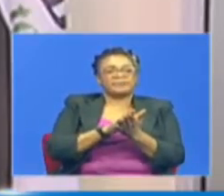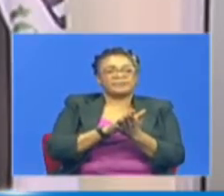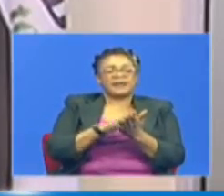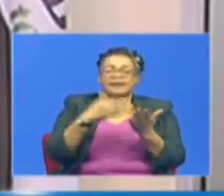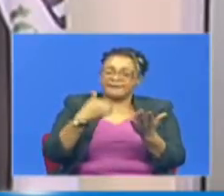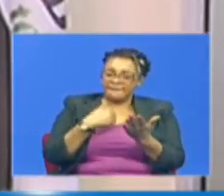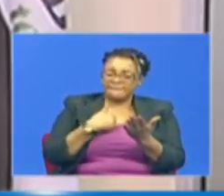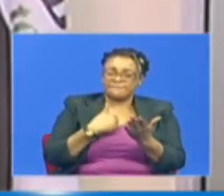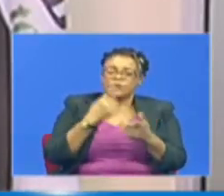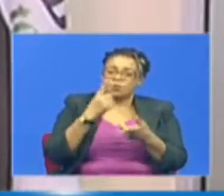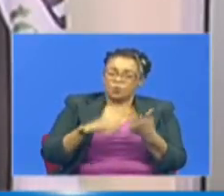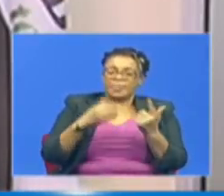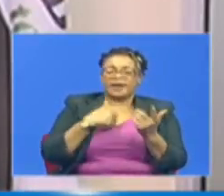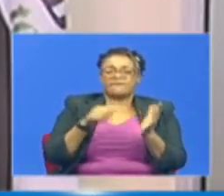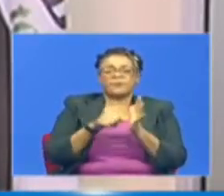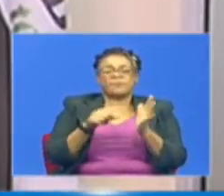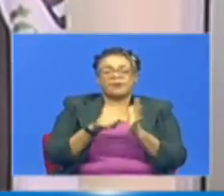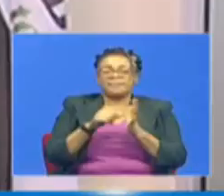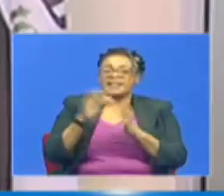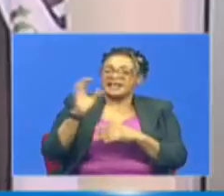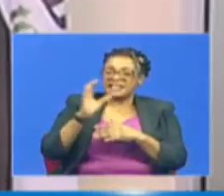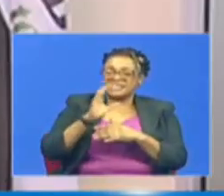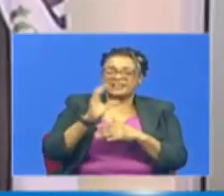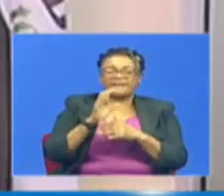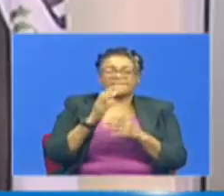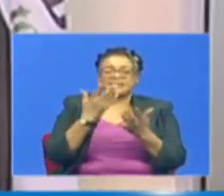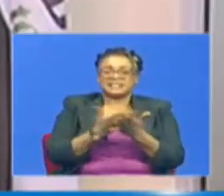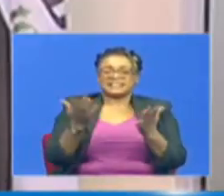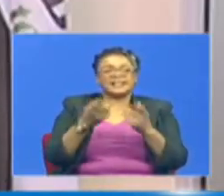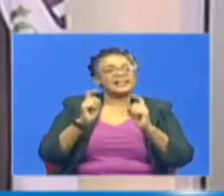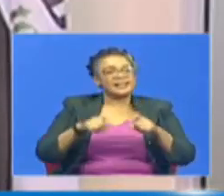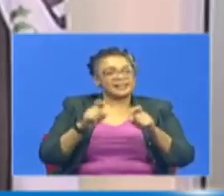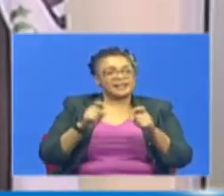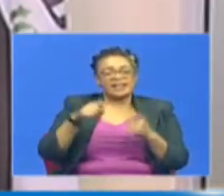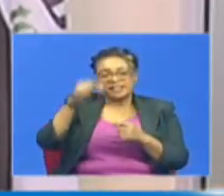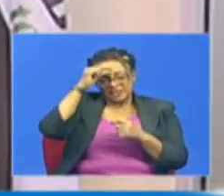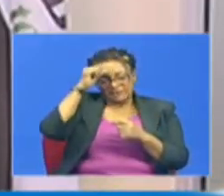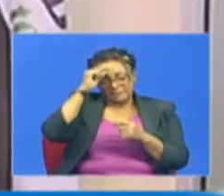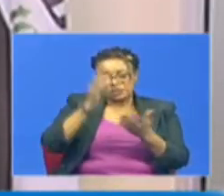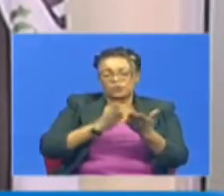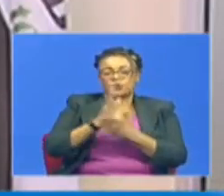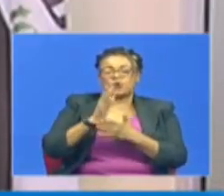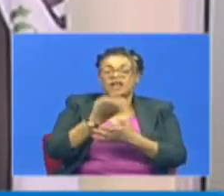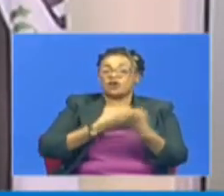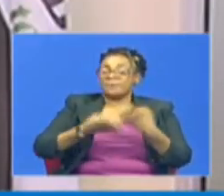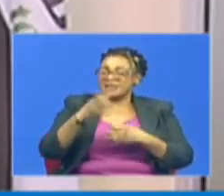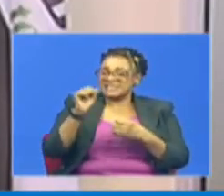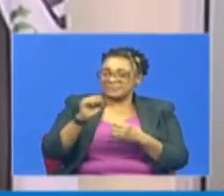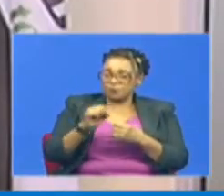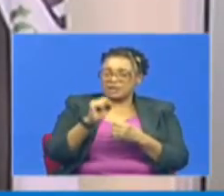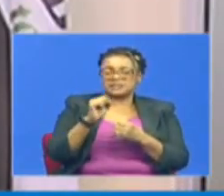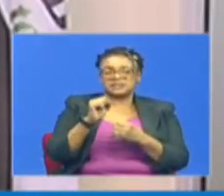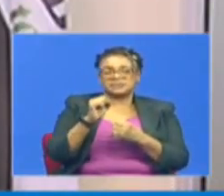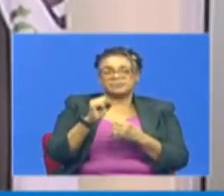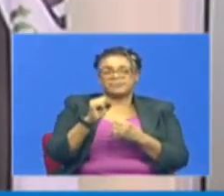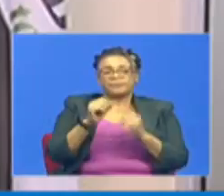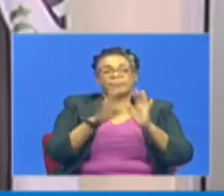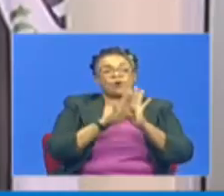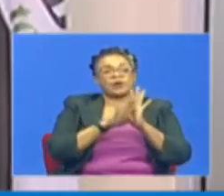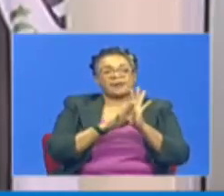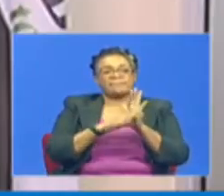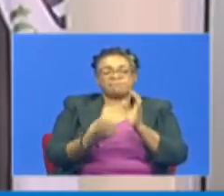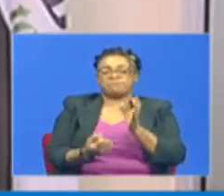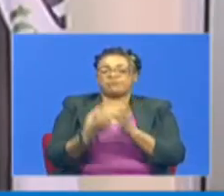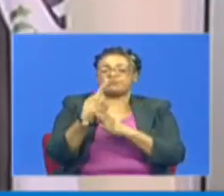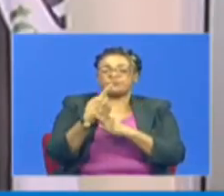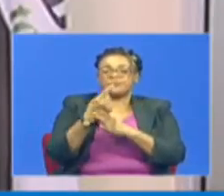have? What are the credit facilities that they need? Now, the government, through economic stimulus, established SME credit guarantee